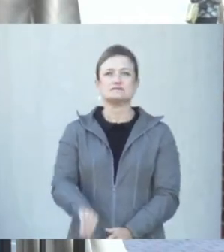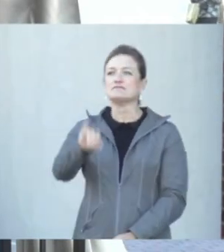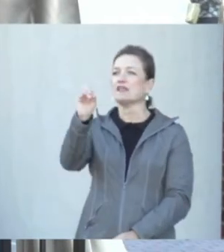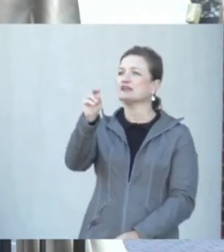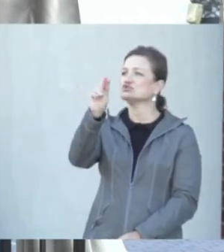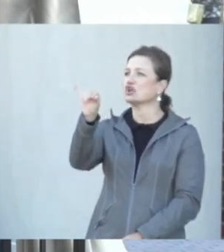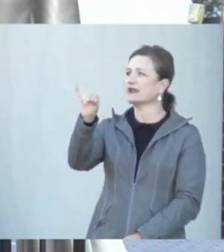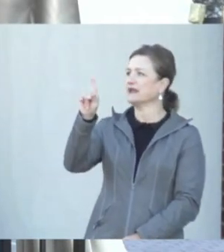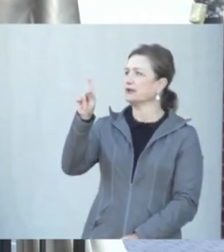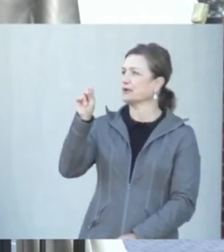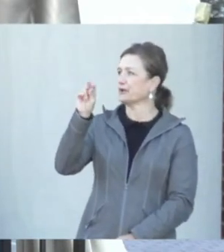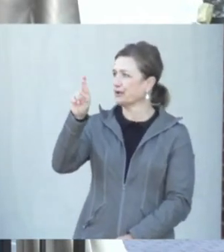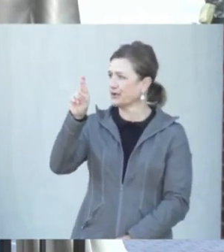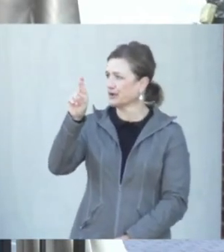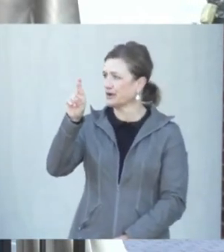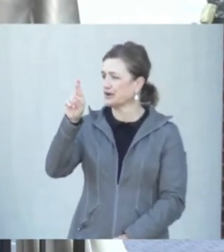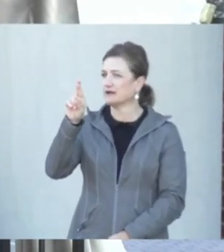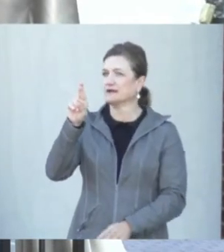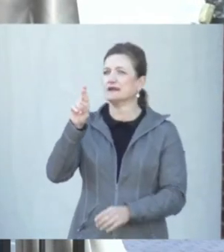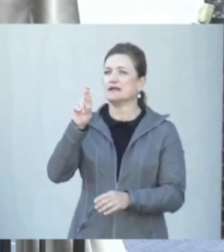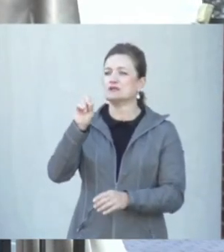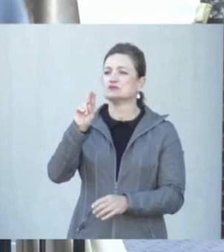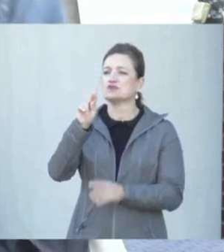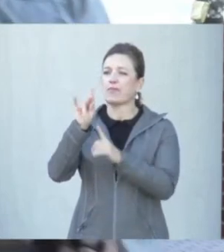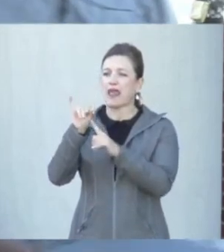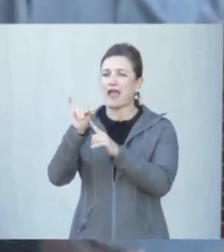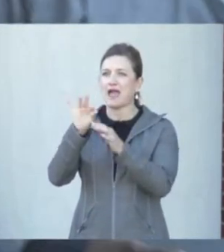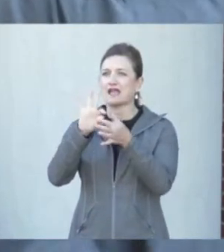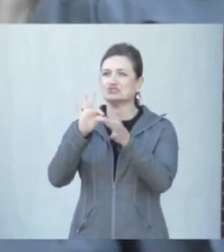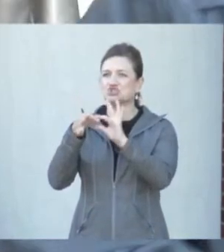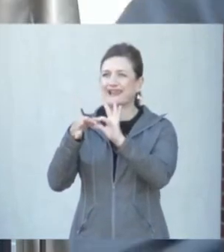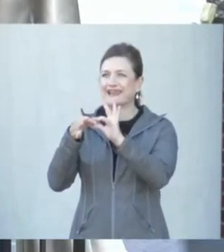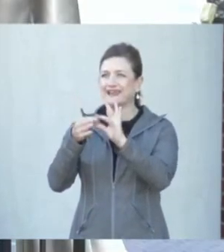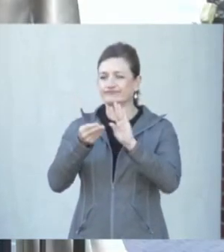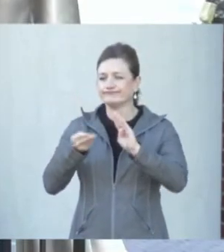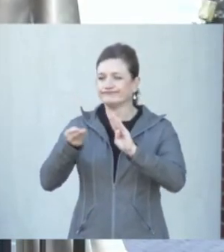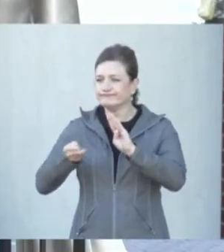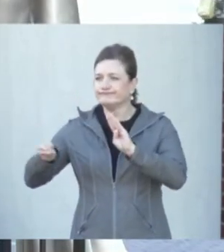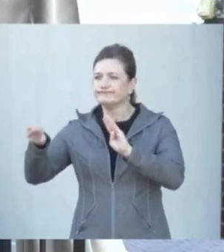Johnny Curry, Supply Chain Management.